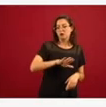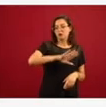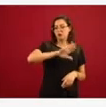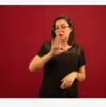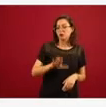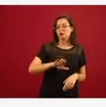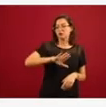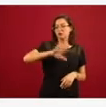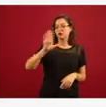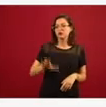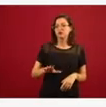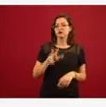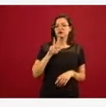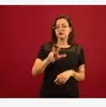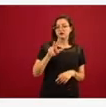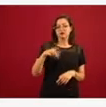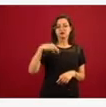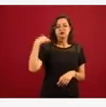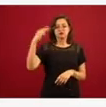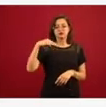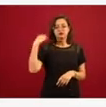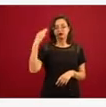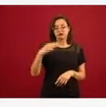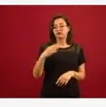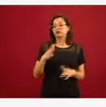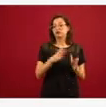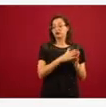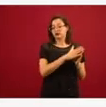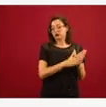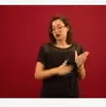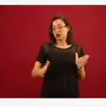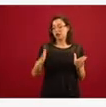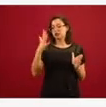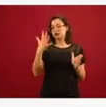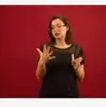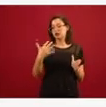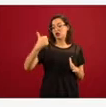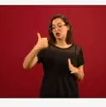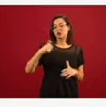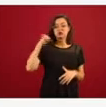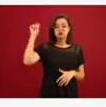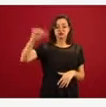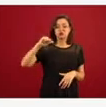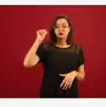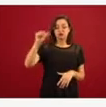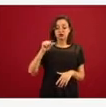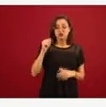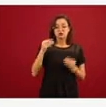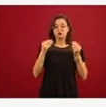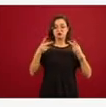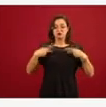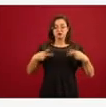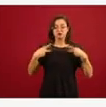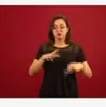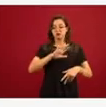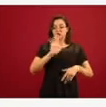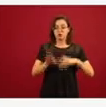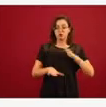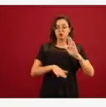the daily newly confirmed fatalities we've had so far.